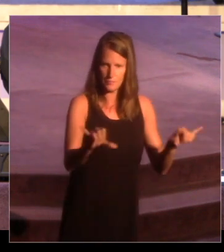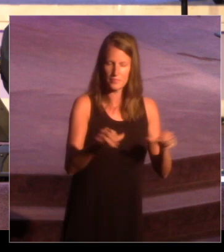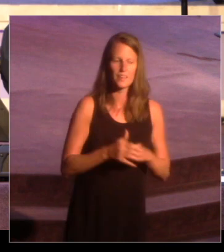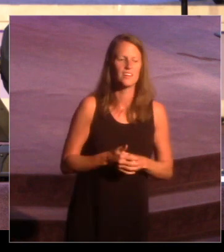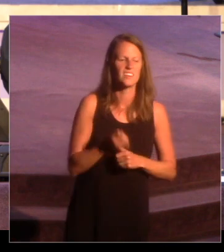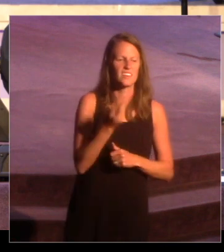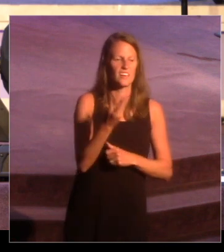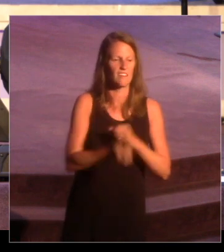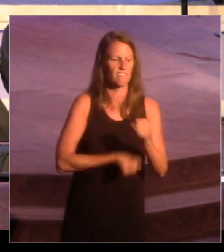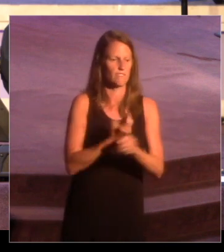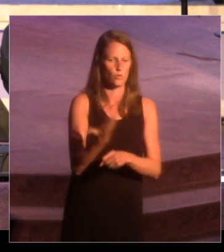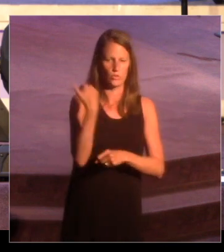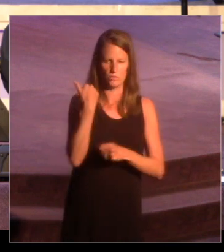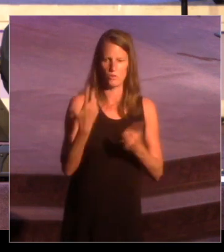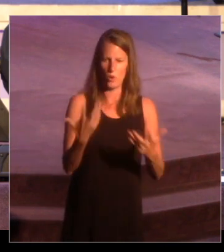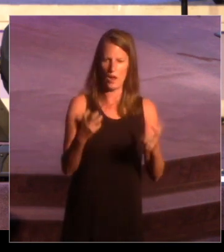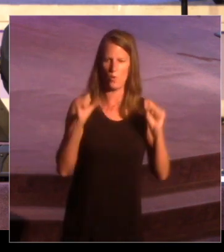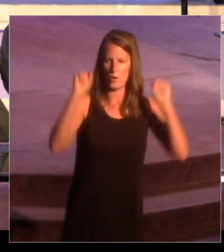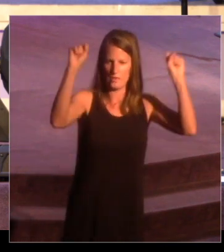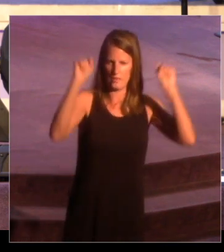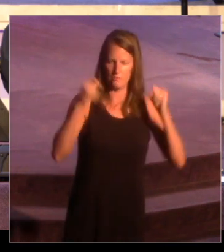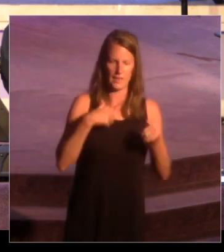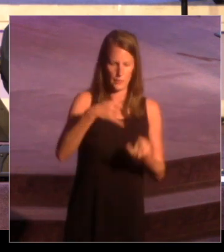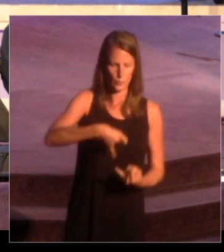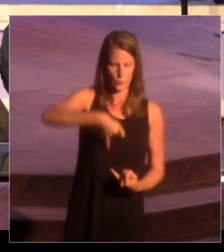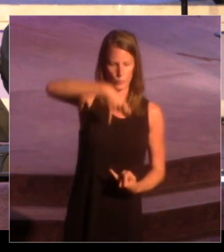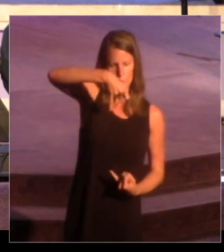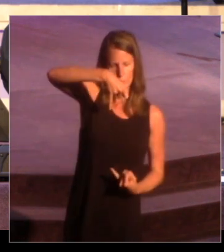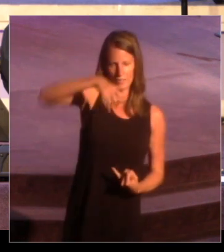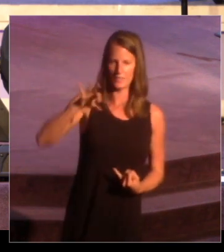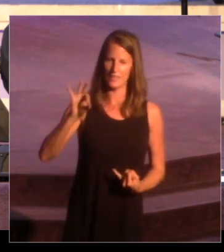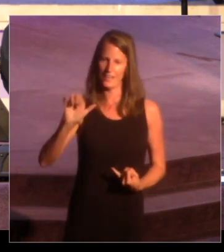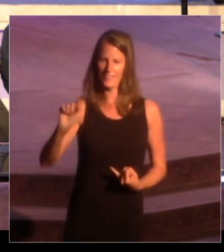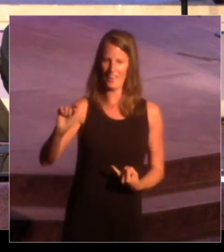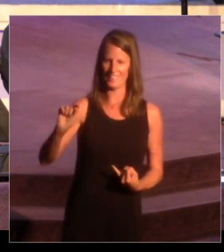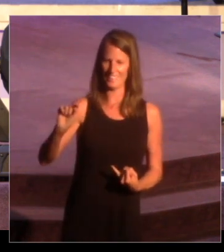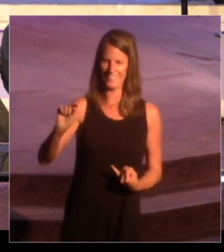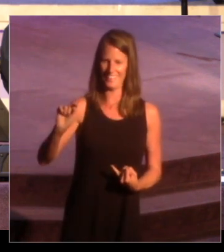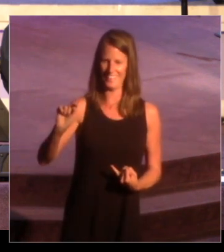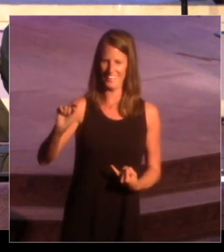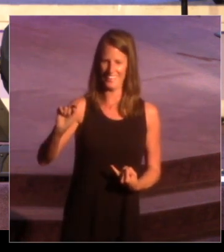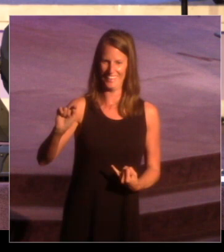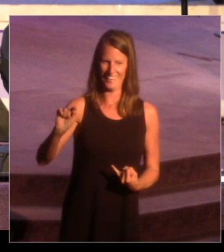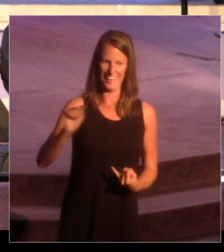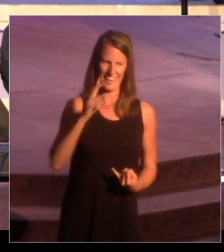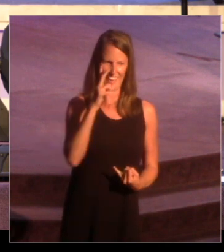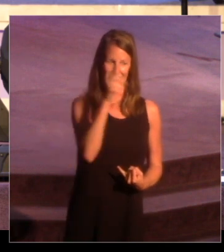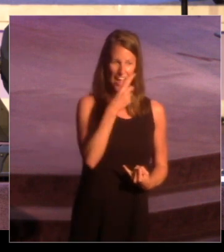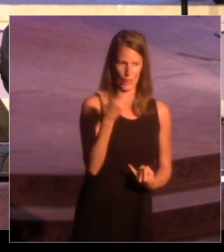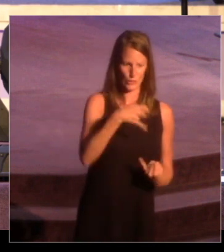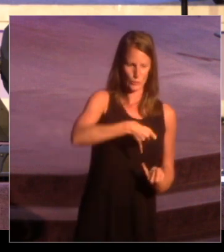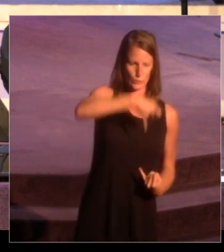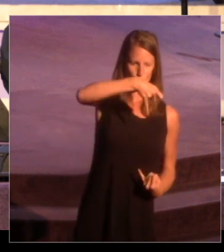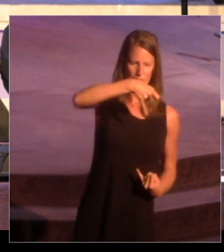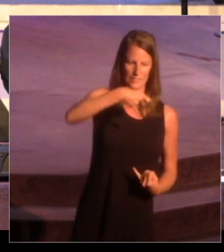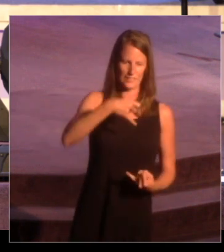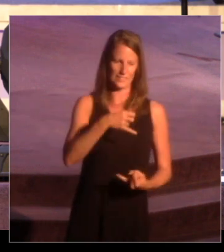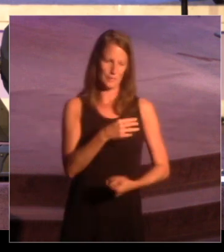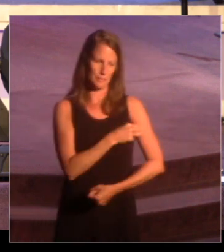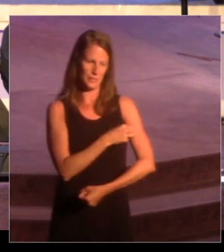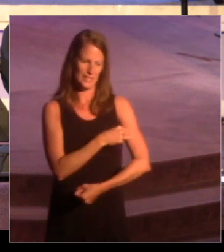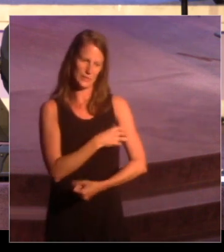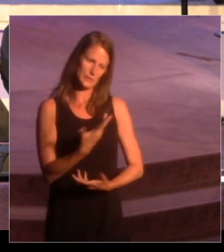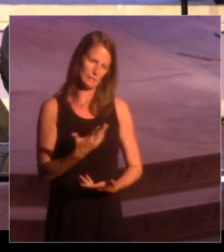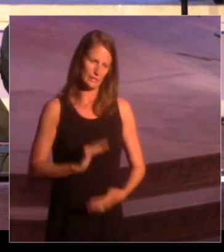shape. I've always been kind of skinny. I'm what they call skinny fat. So kind of look skinny, but really not much muscle and a little bit of a